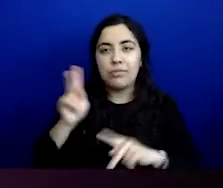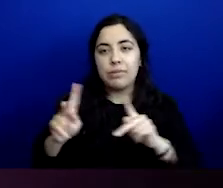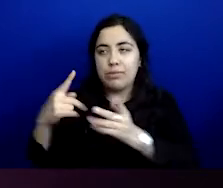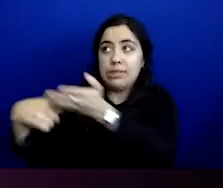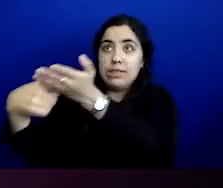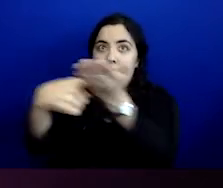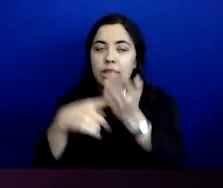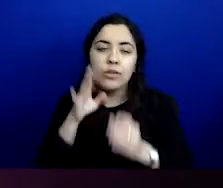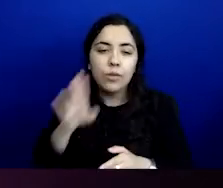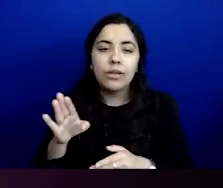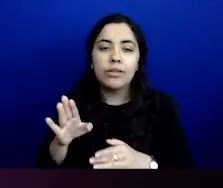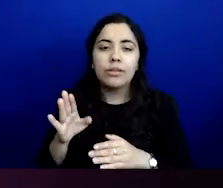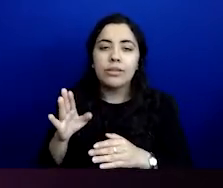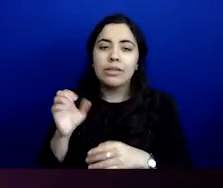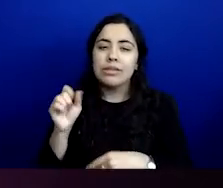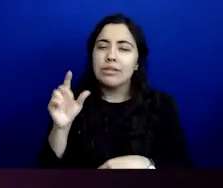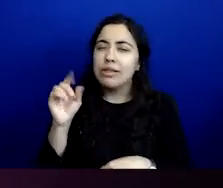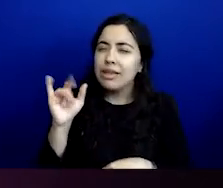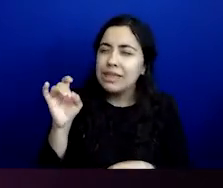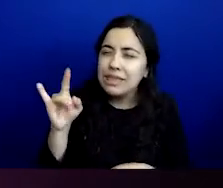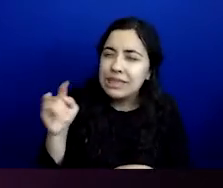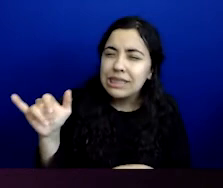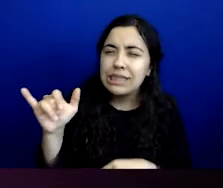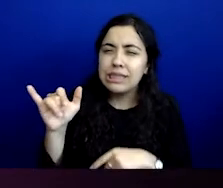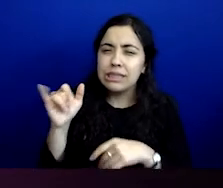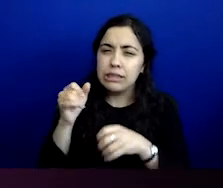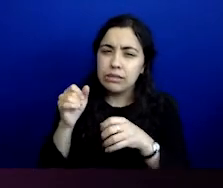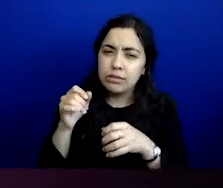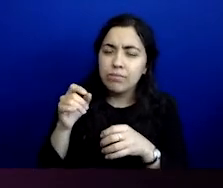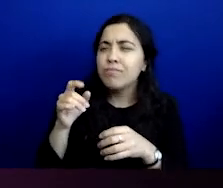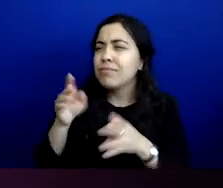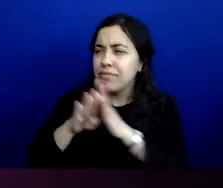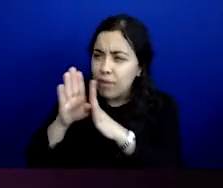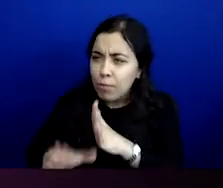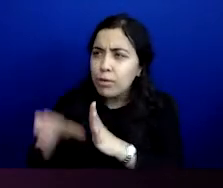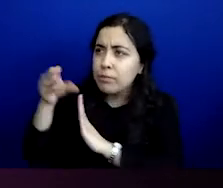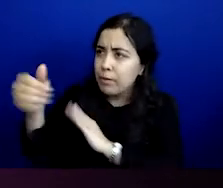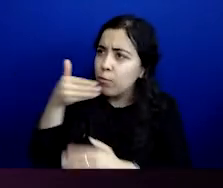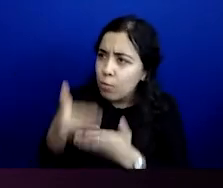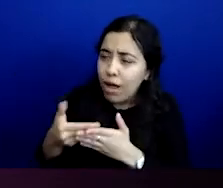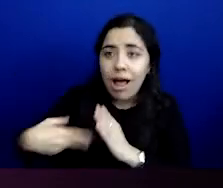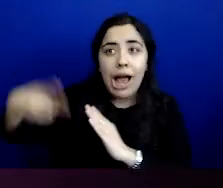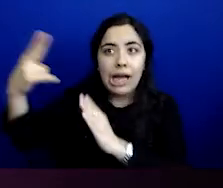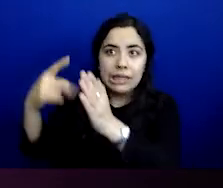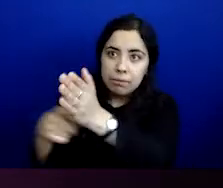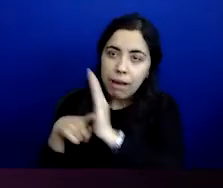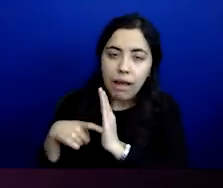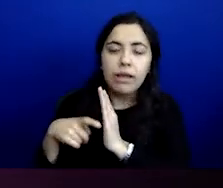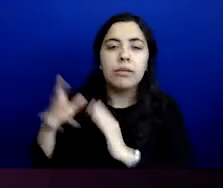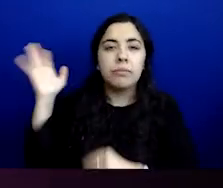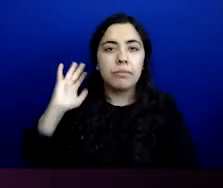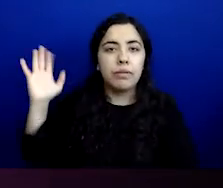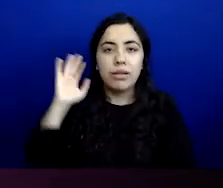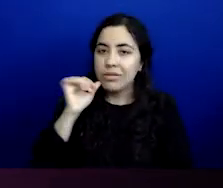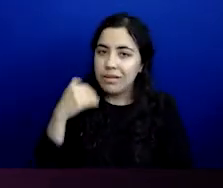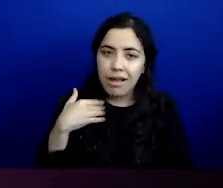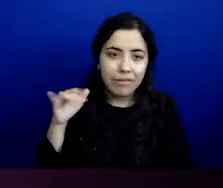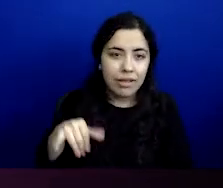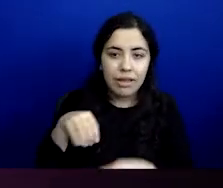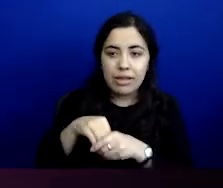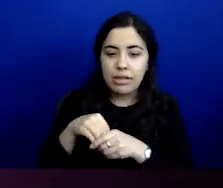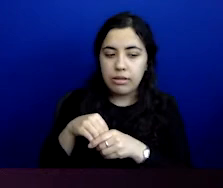about. Solidity, developers are paid really well. They're really high in demand. And that's something that we didn't really have in